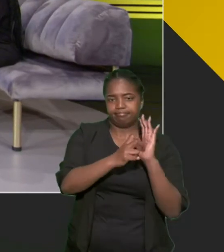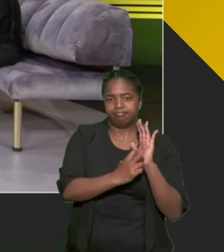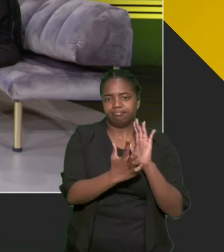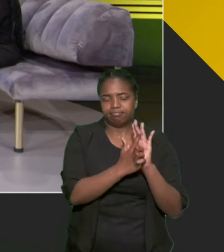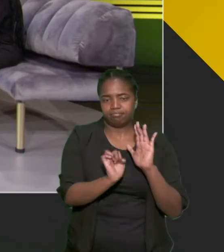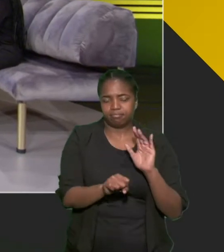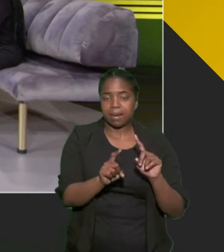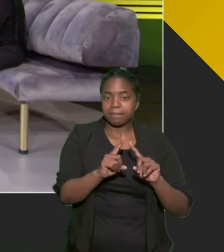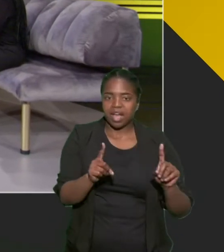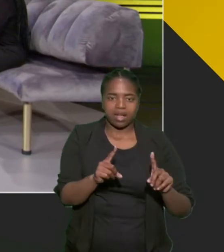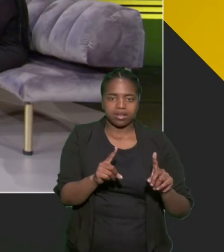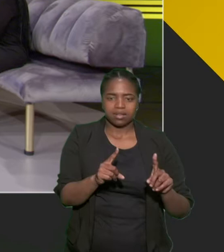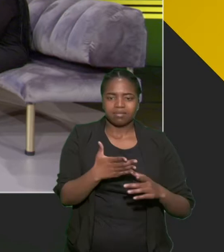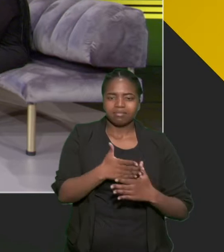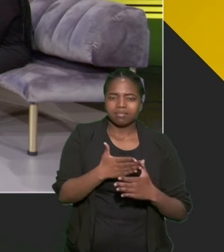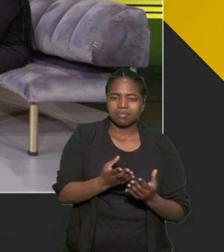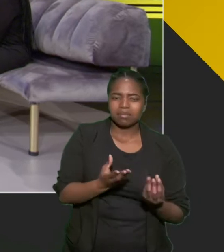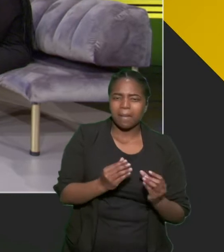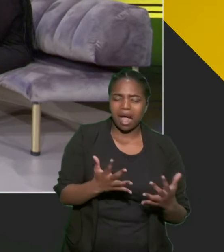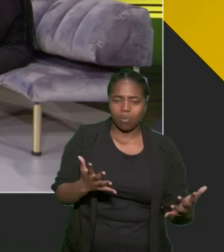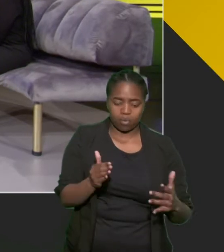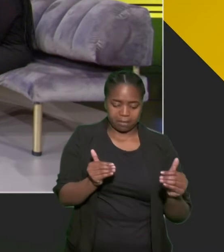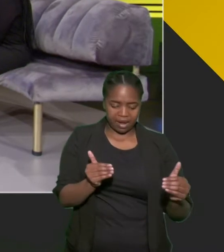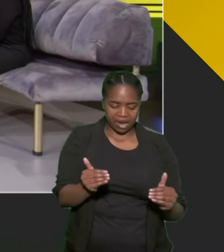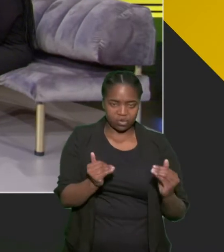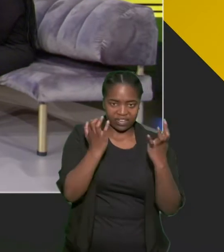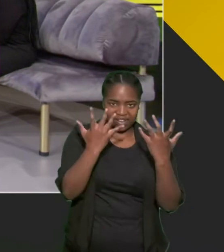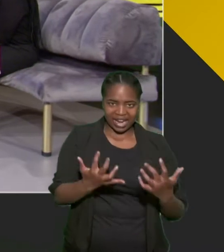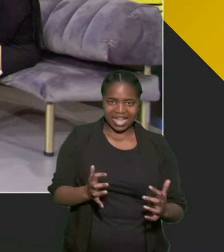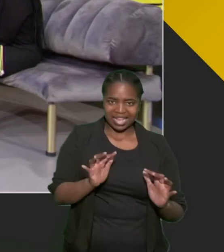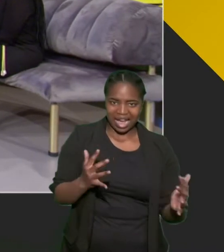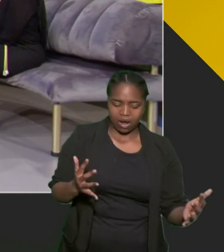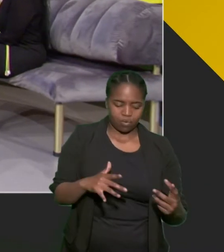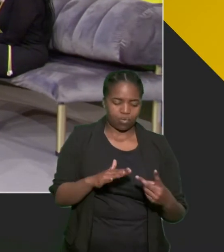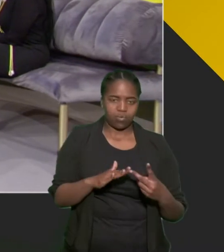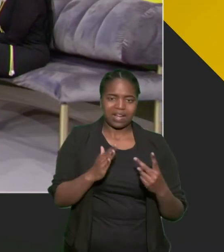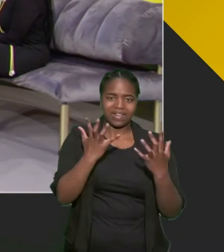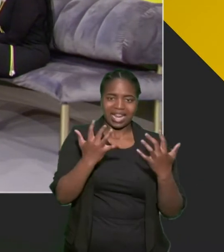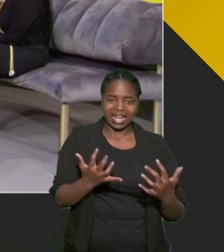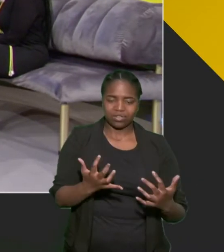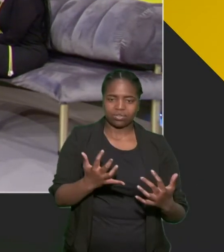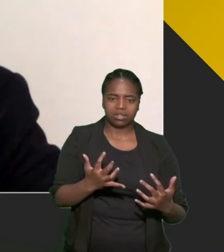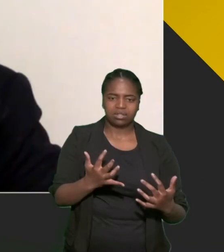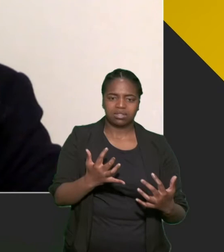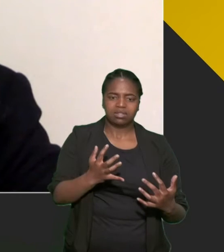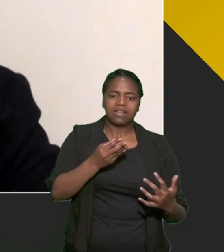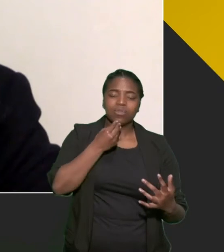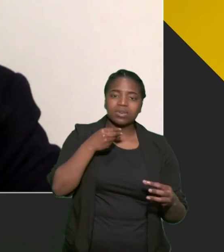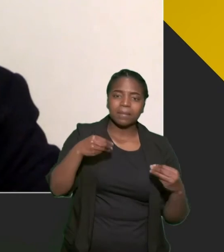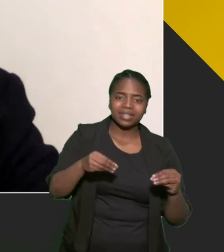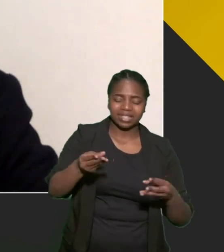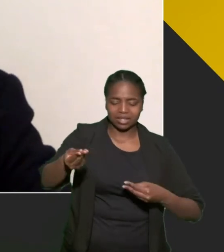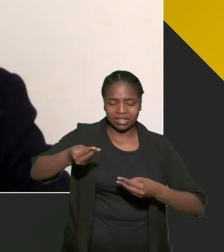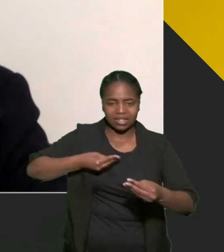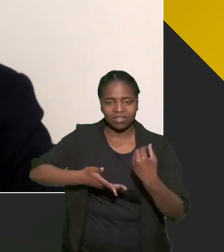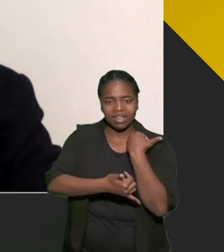resources? How better do we manage what we have locally in the country? How do we manage our skill force? And what do we do what we have